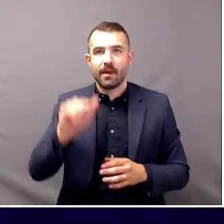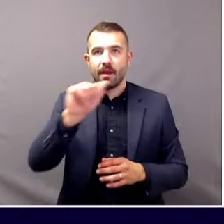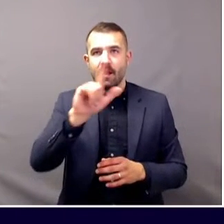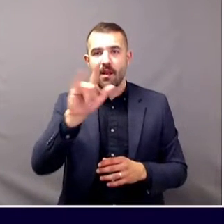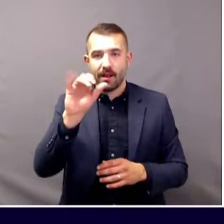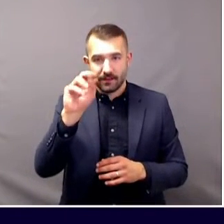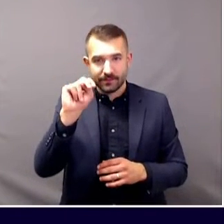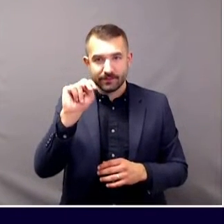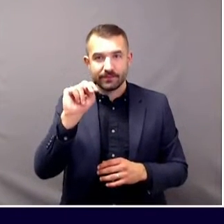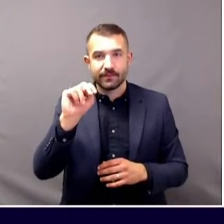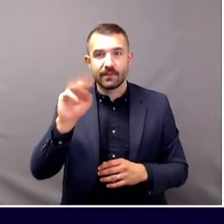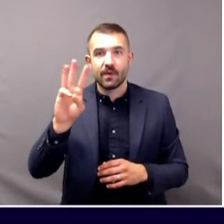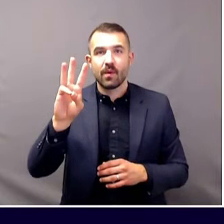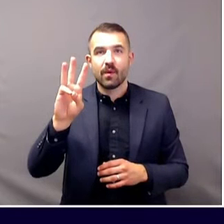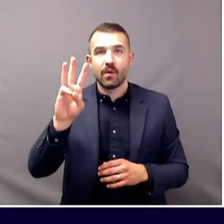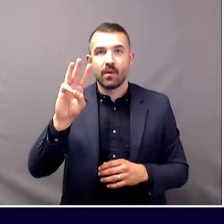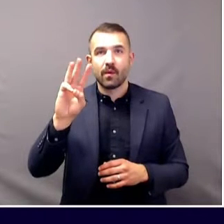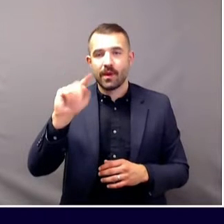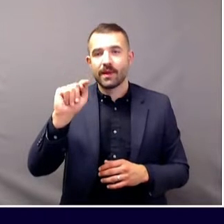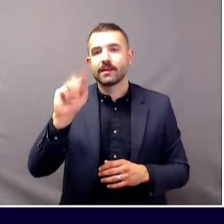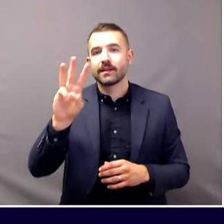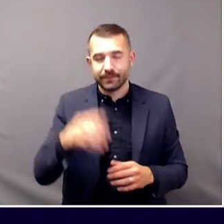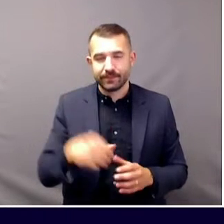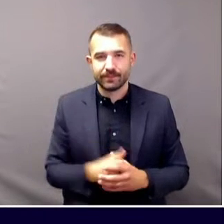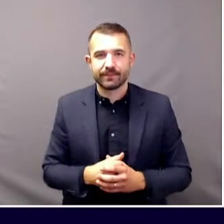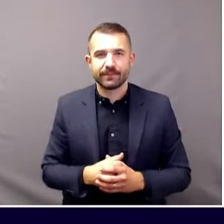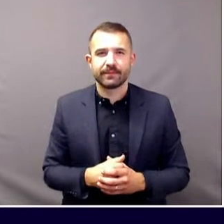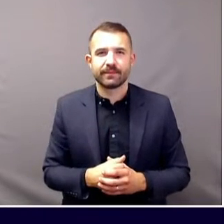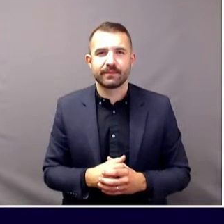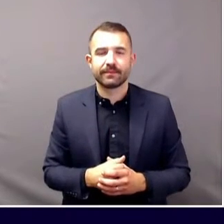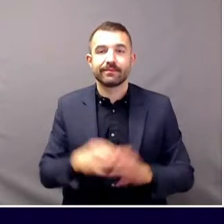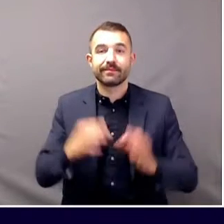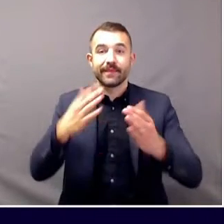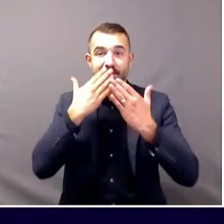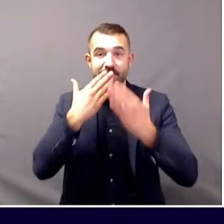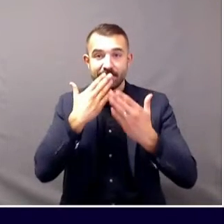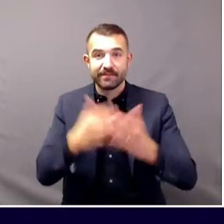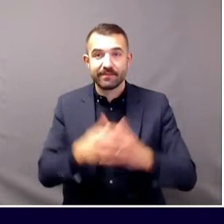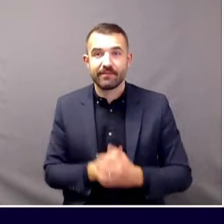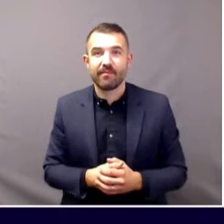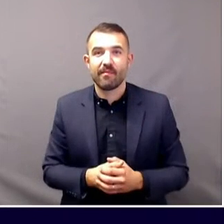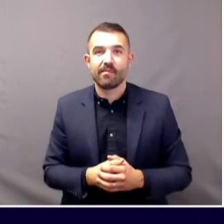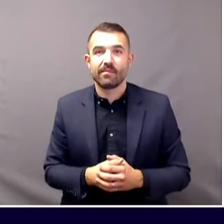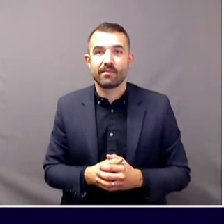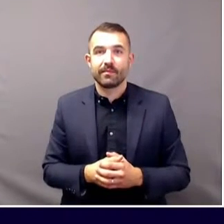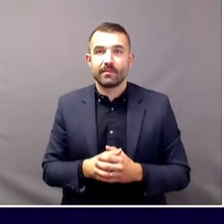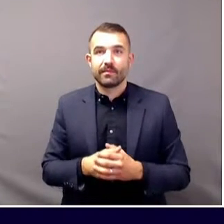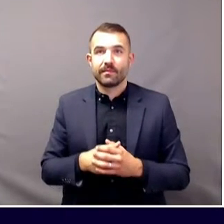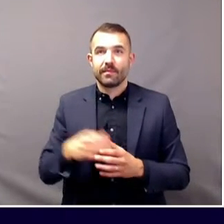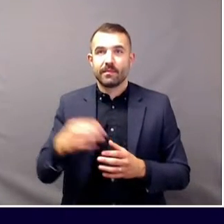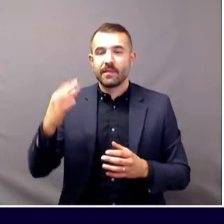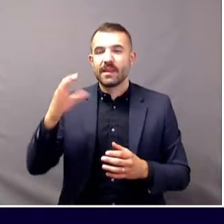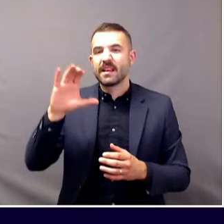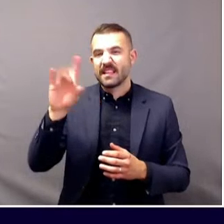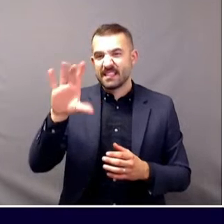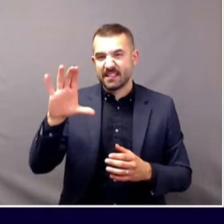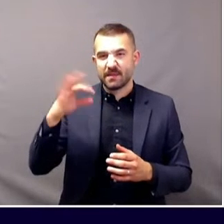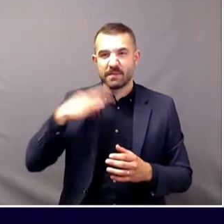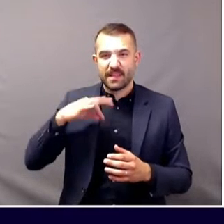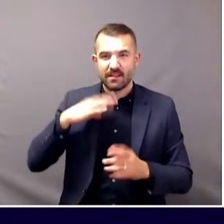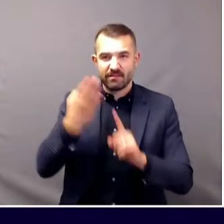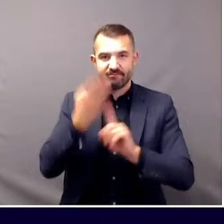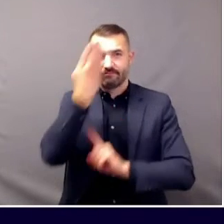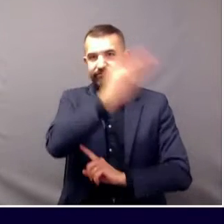for taking my question today. So back to that report on the Millinocket wedding, just one question. Will that report be useful